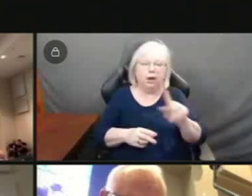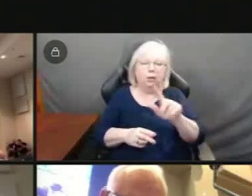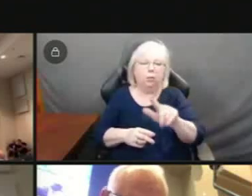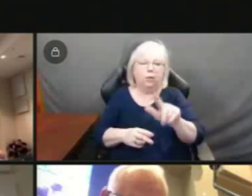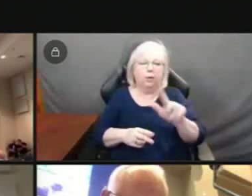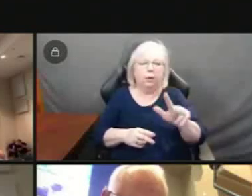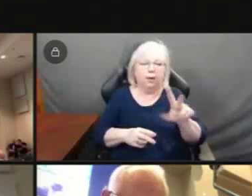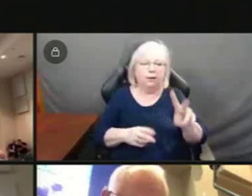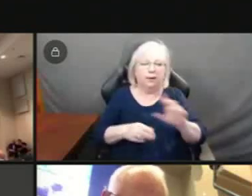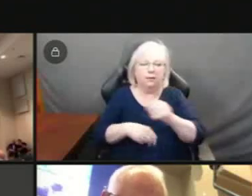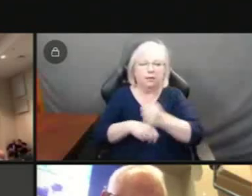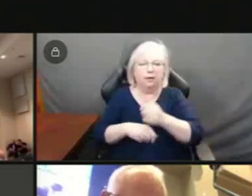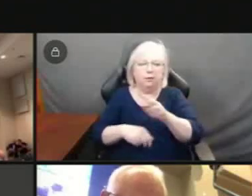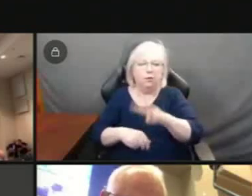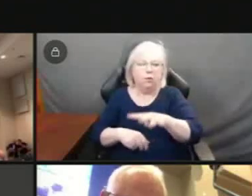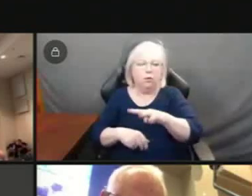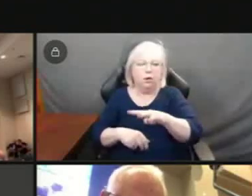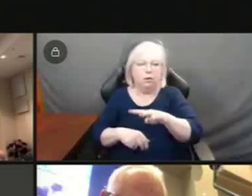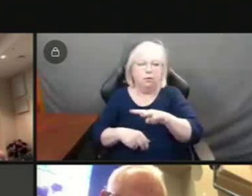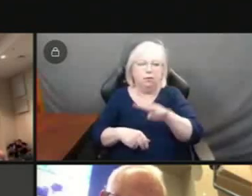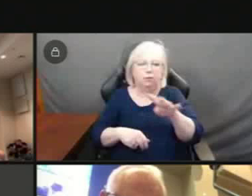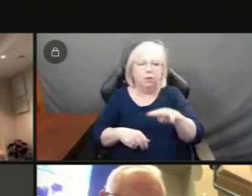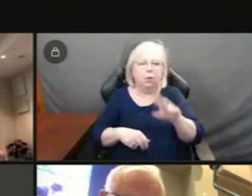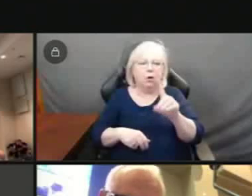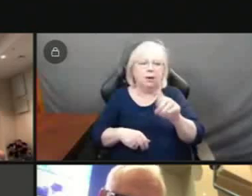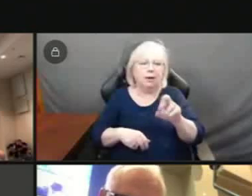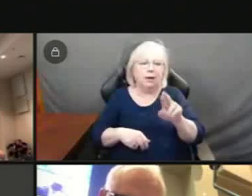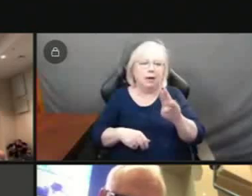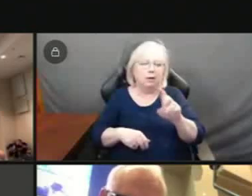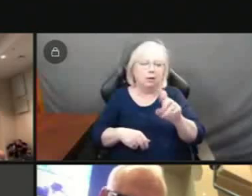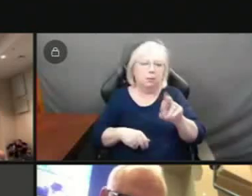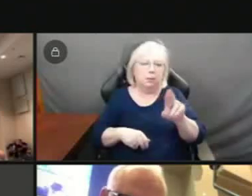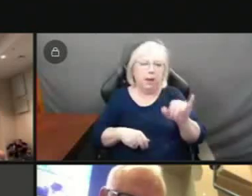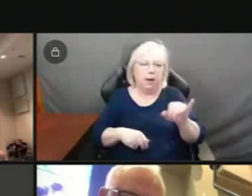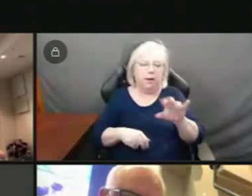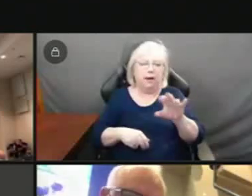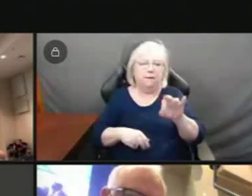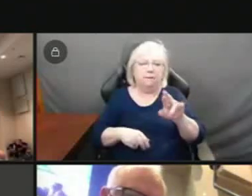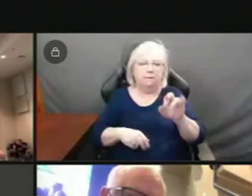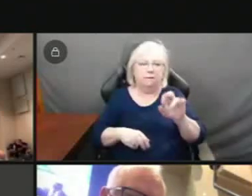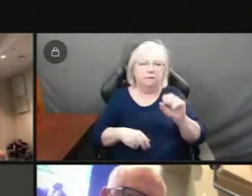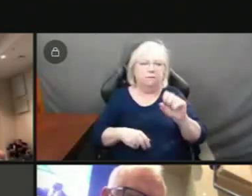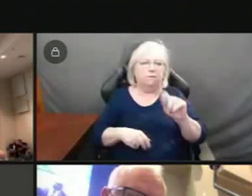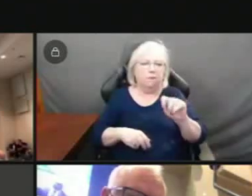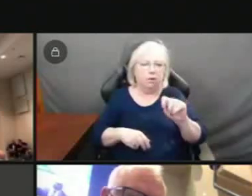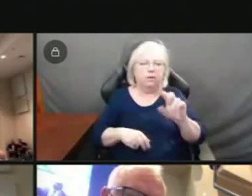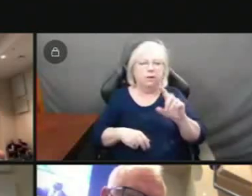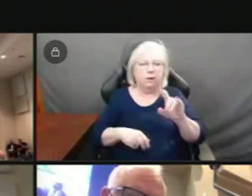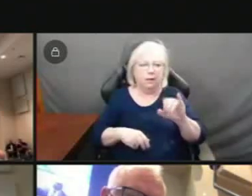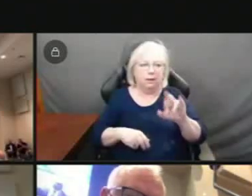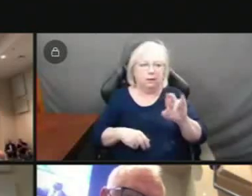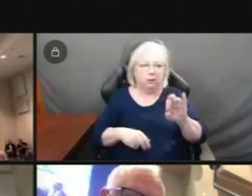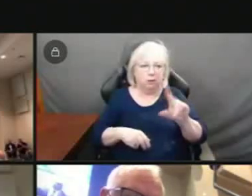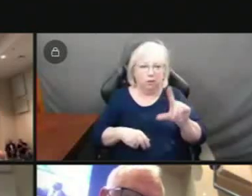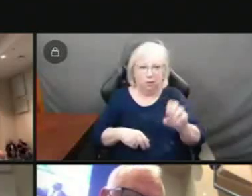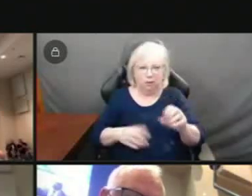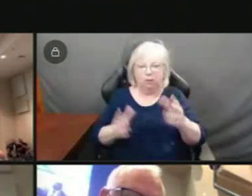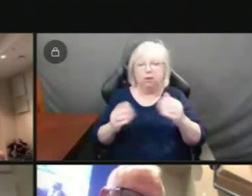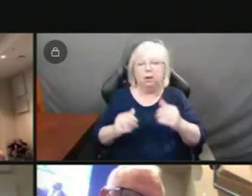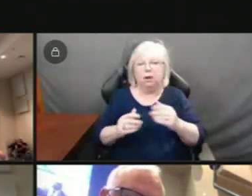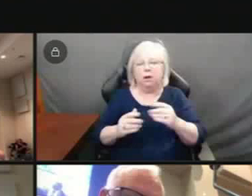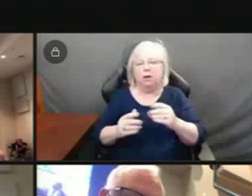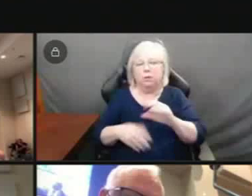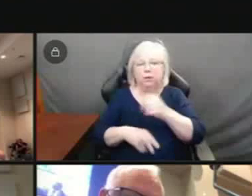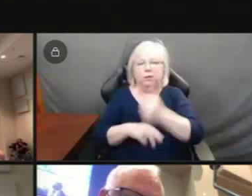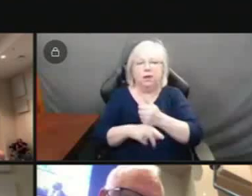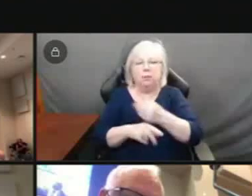PRD, located at 44 Deerberry Forest Circle. An ordinance to approve a planned zoning development,